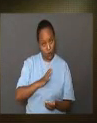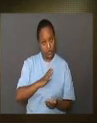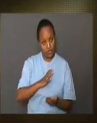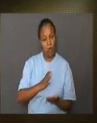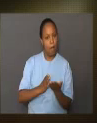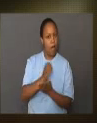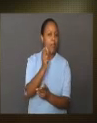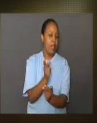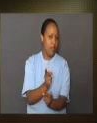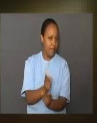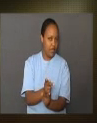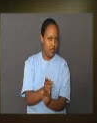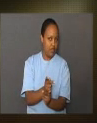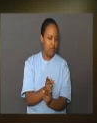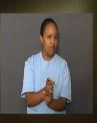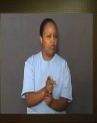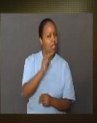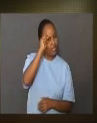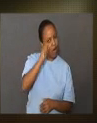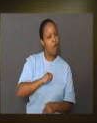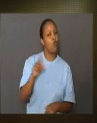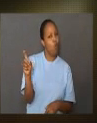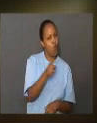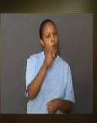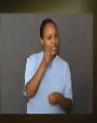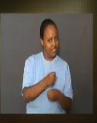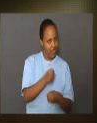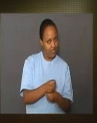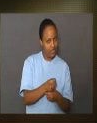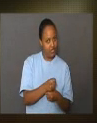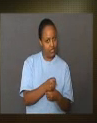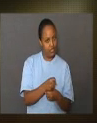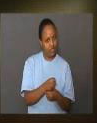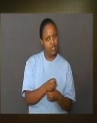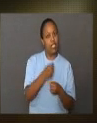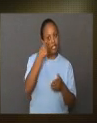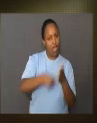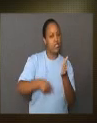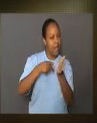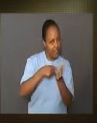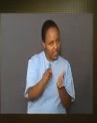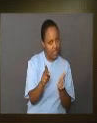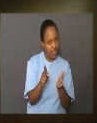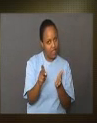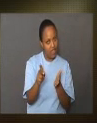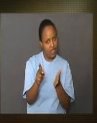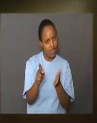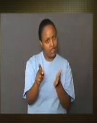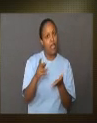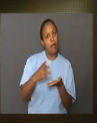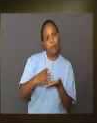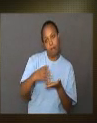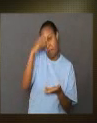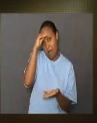citizens, working honestly to obtain wages, paying taxes, becoming